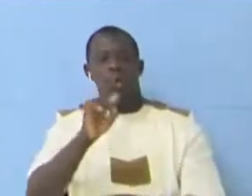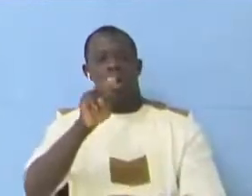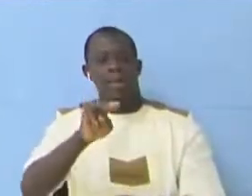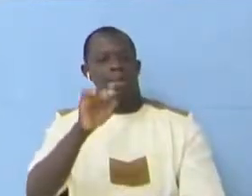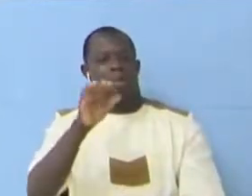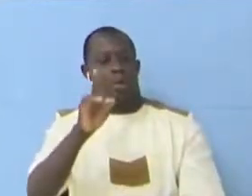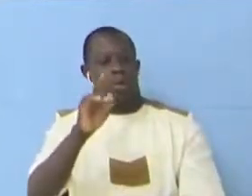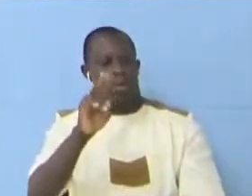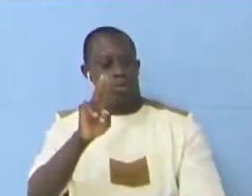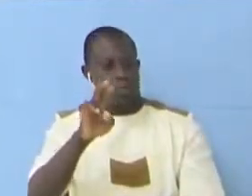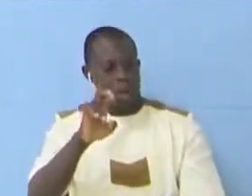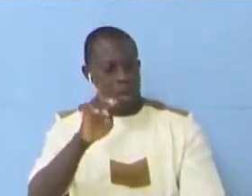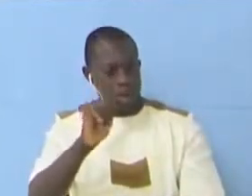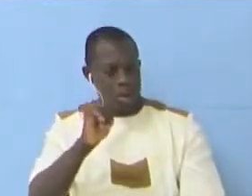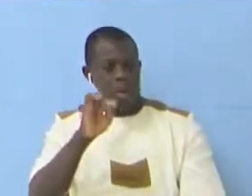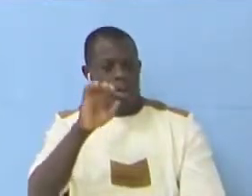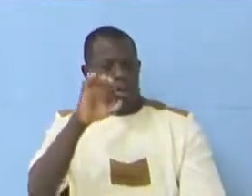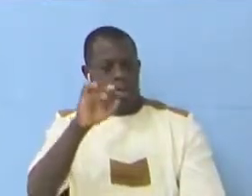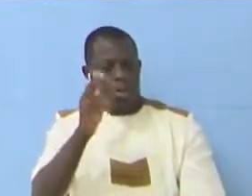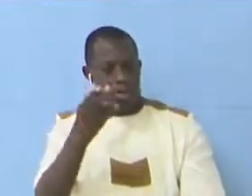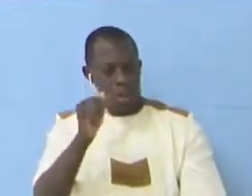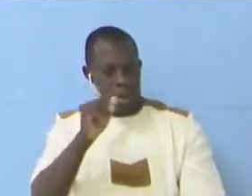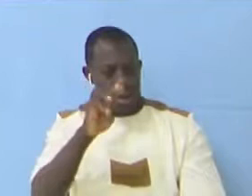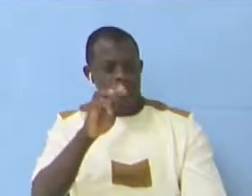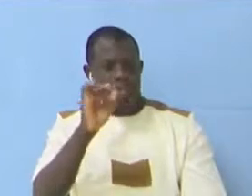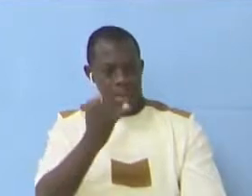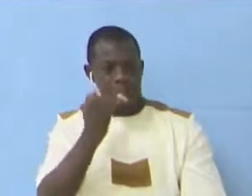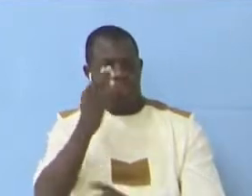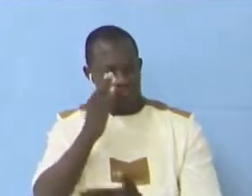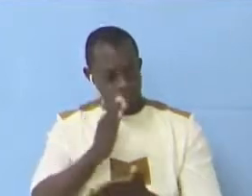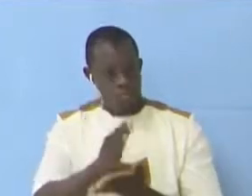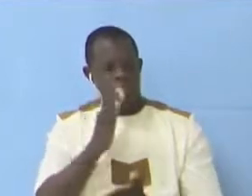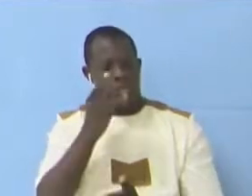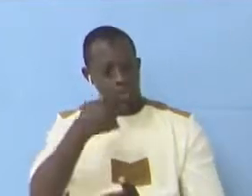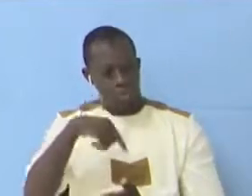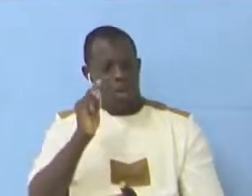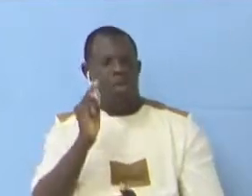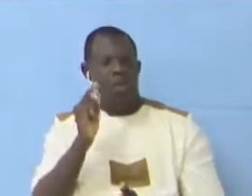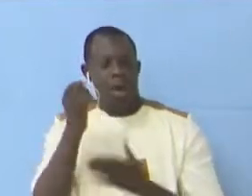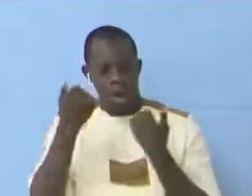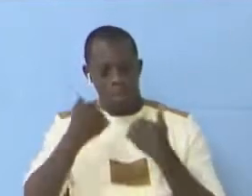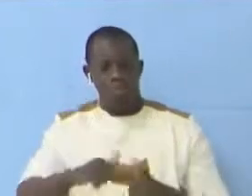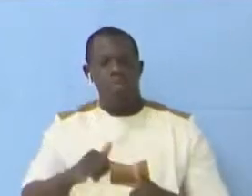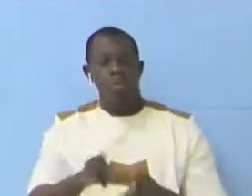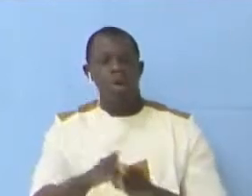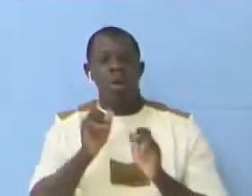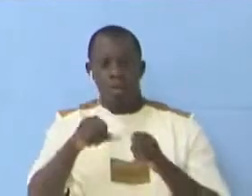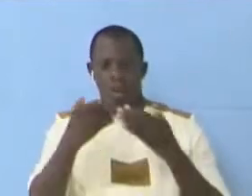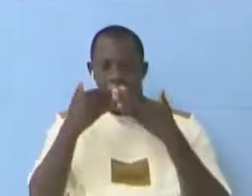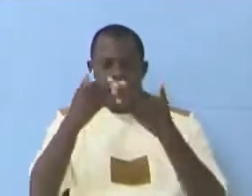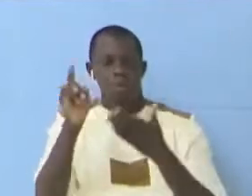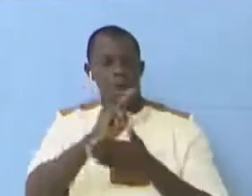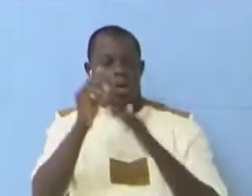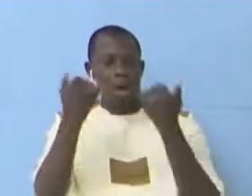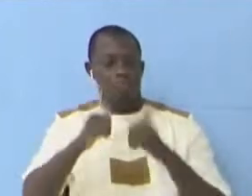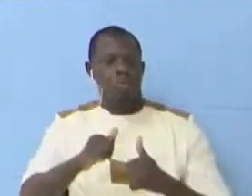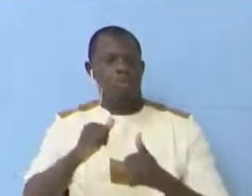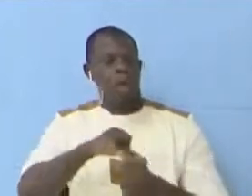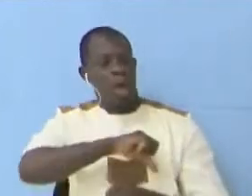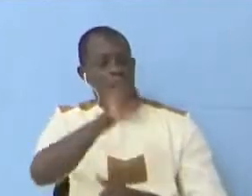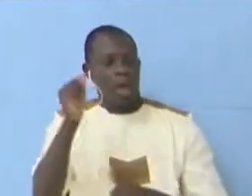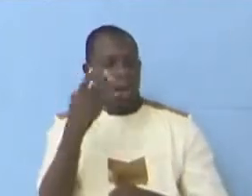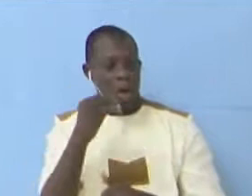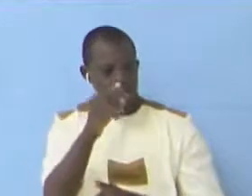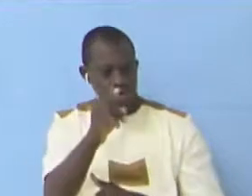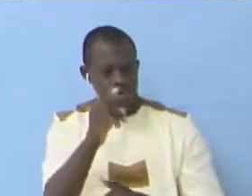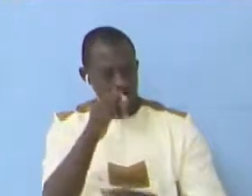ba. Yes, that is correct. waaw loolu am na dëgg la. Can you tell us what happened and how you came